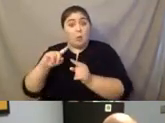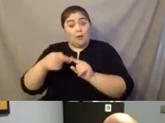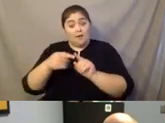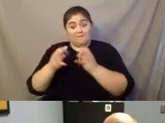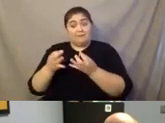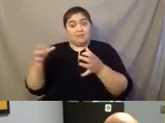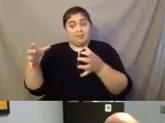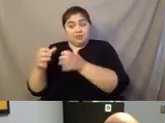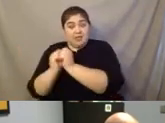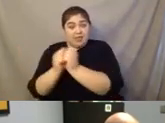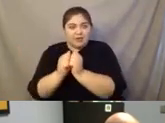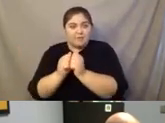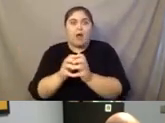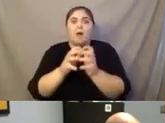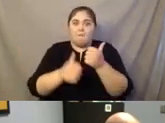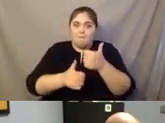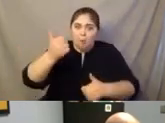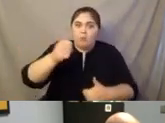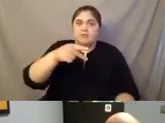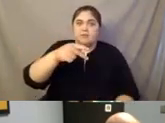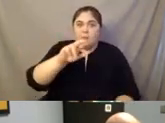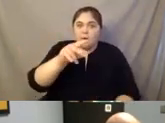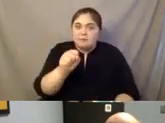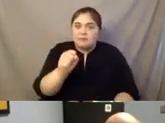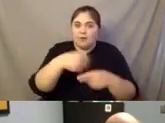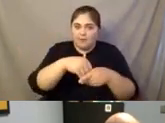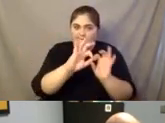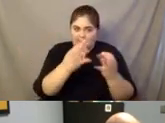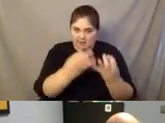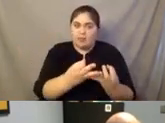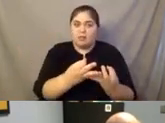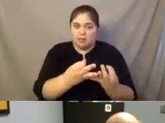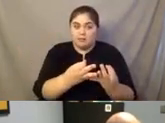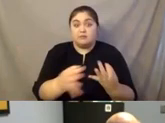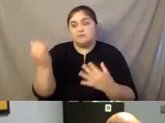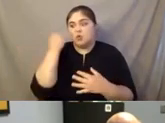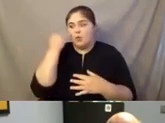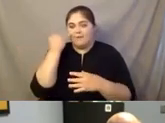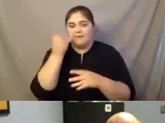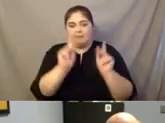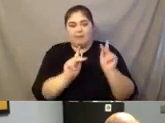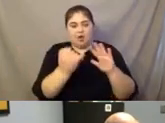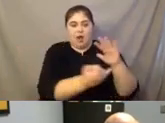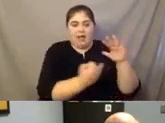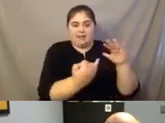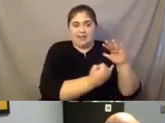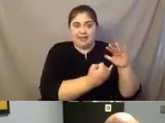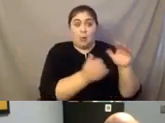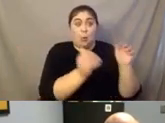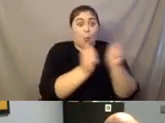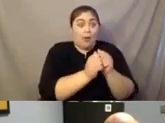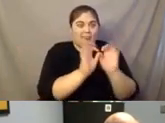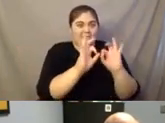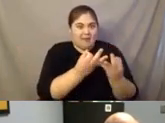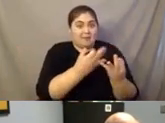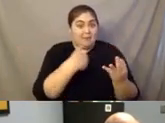family members. We know that. So if they're being isolated away from everyone else, but with the